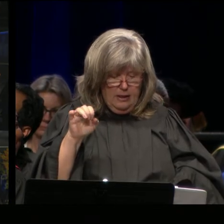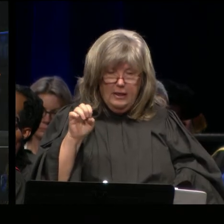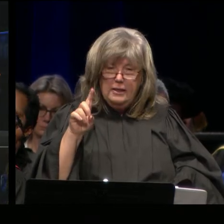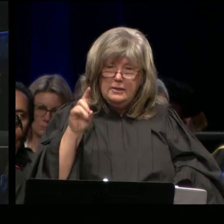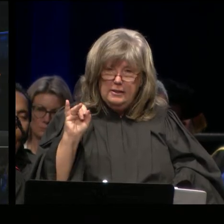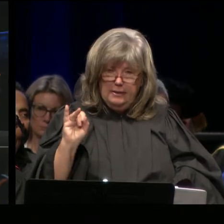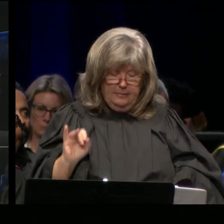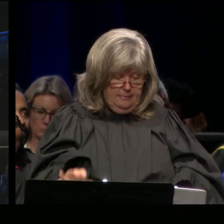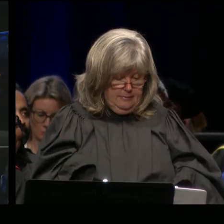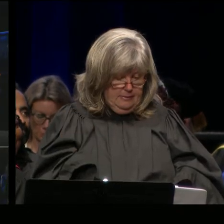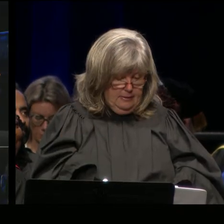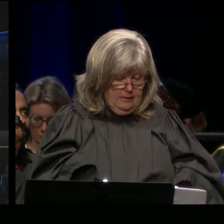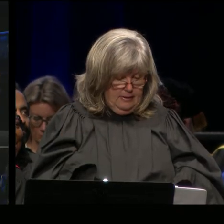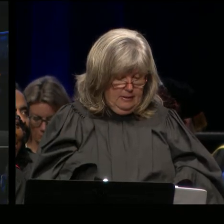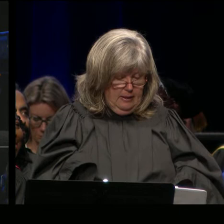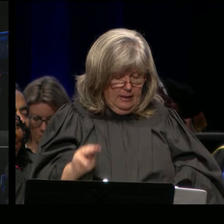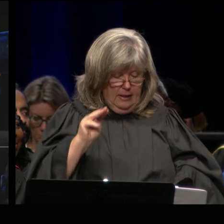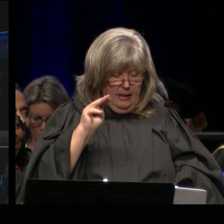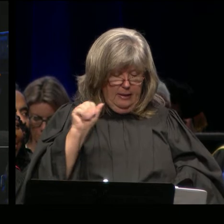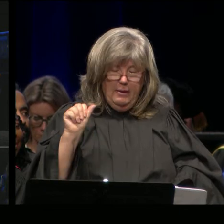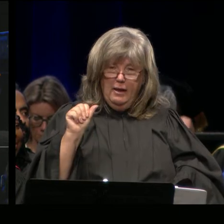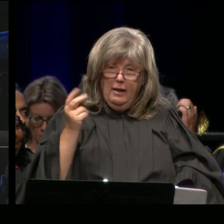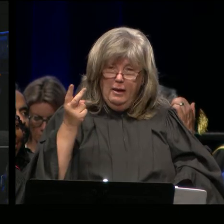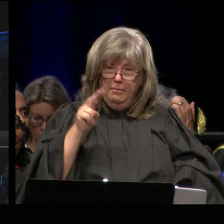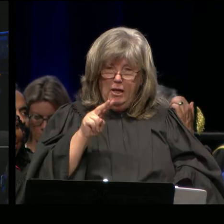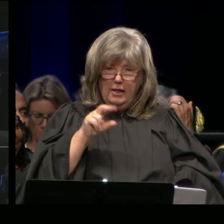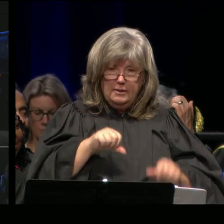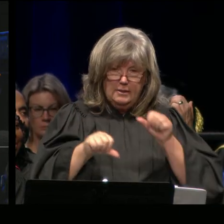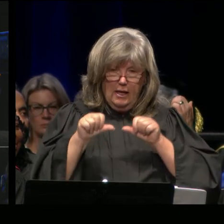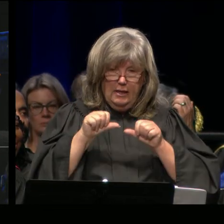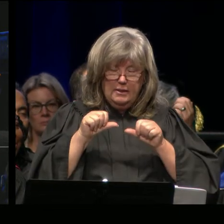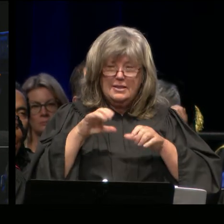Master of Applied Science in Chemical Engineering.